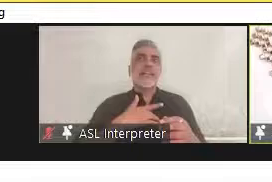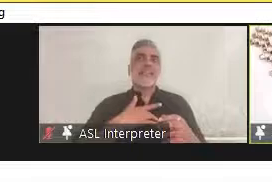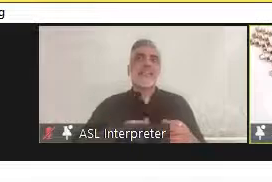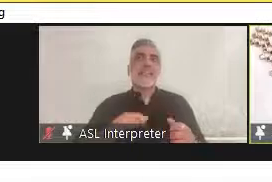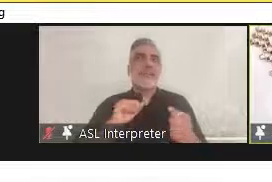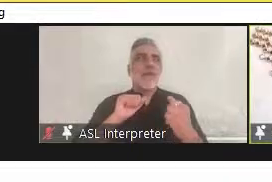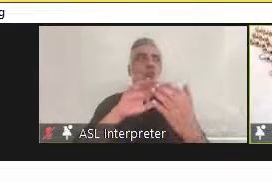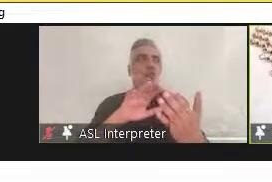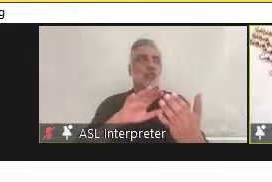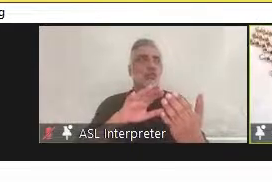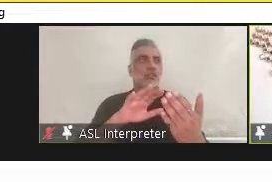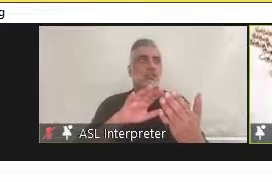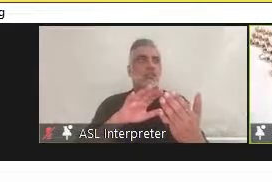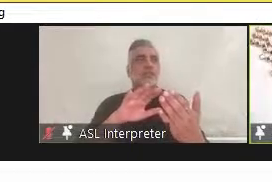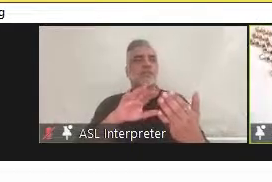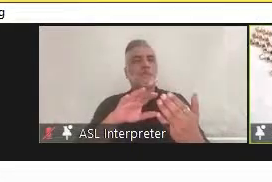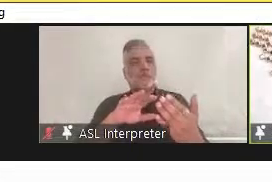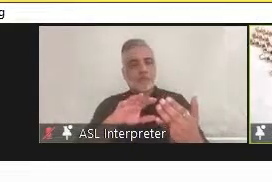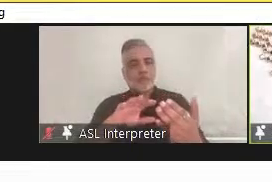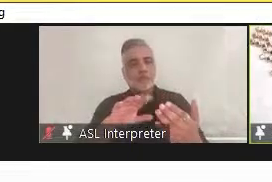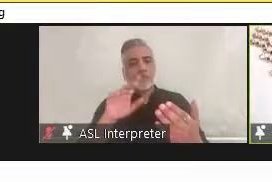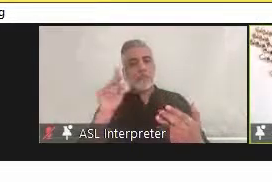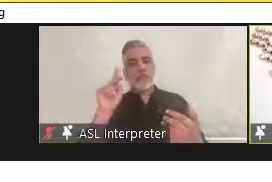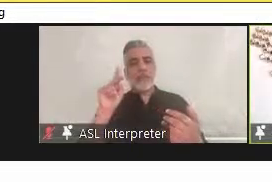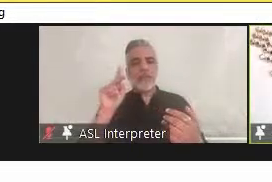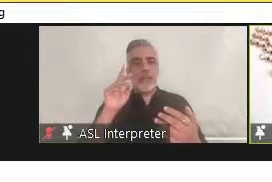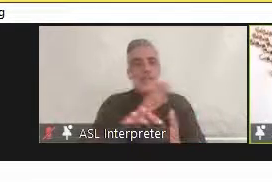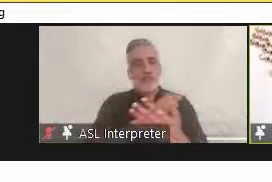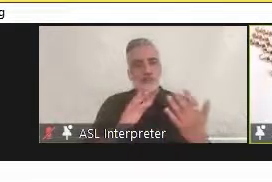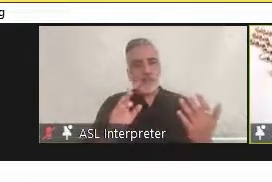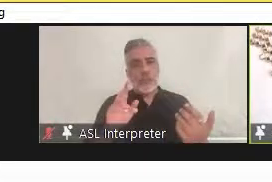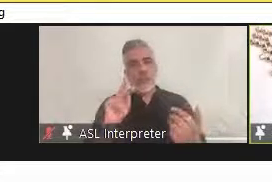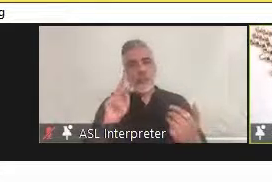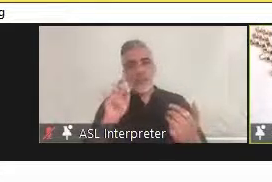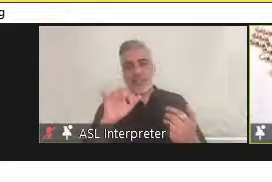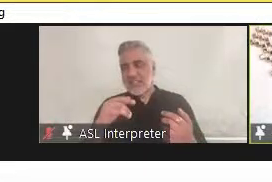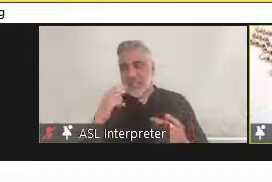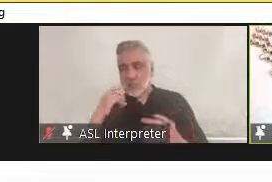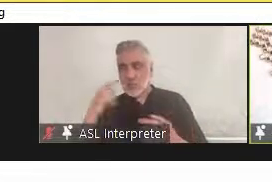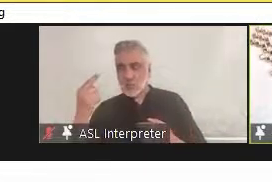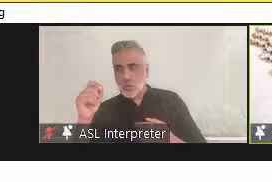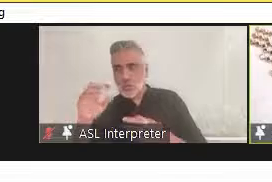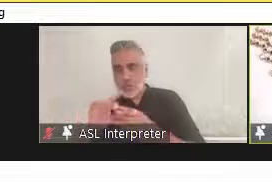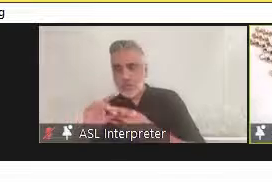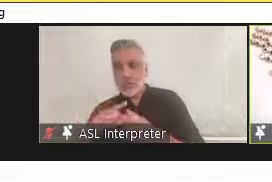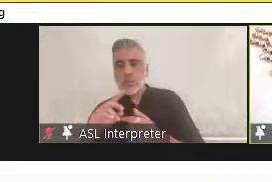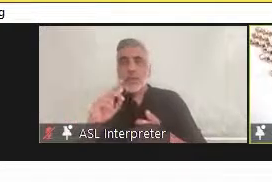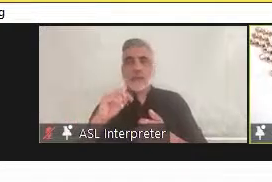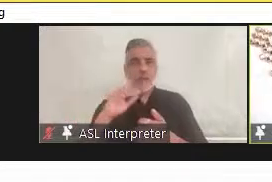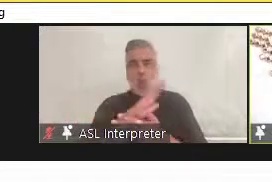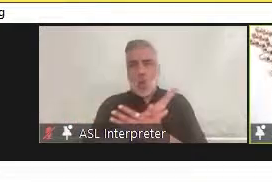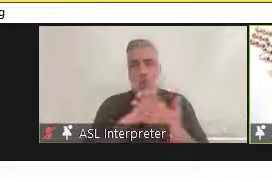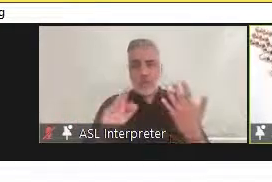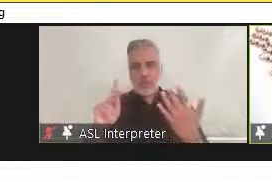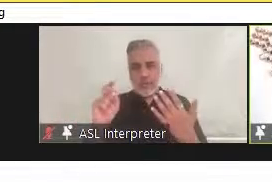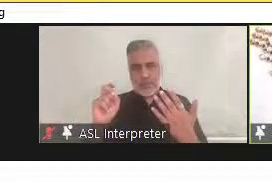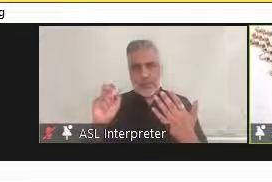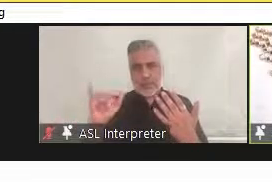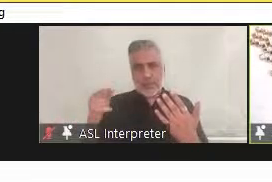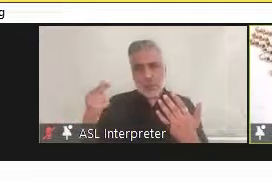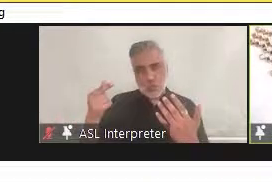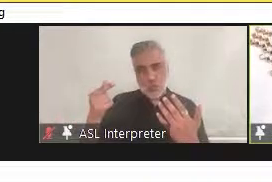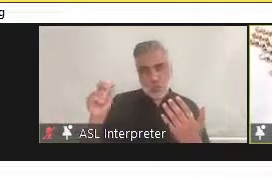approaches in the key subcomponents that George mentioned, the devices, digital skills, and